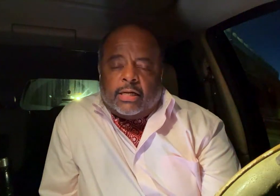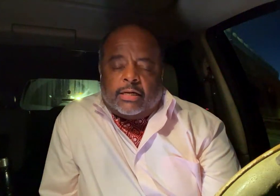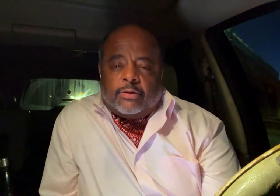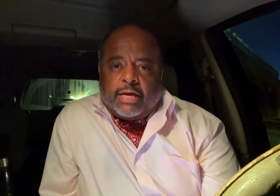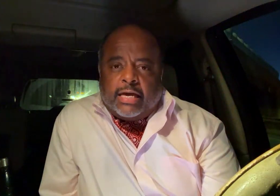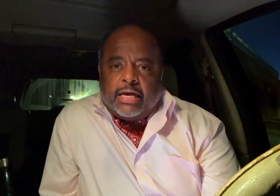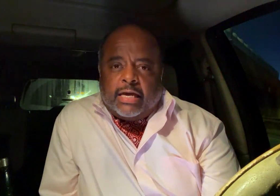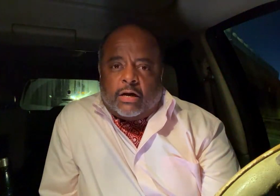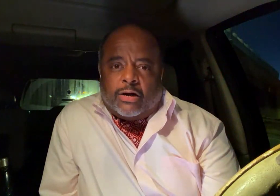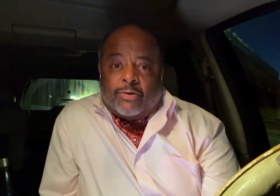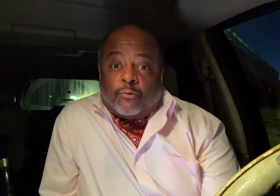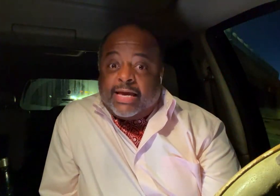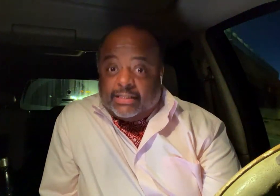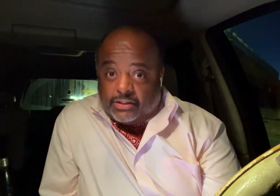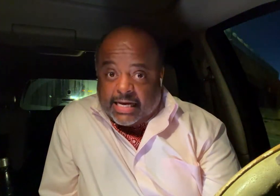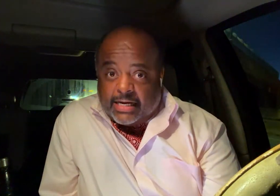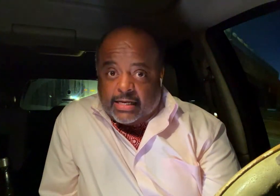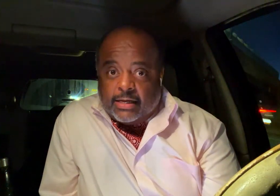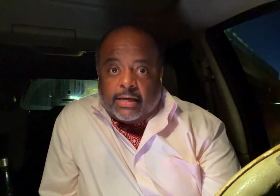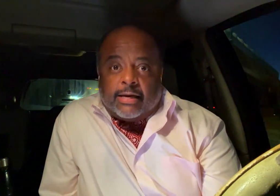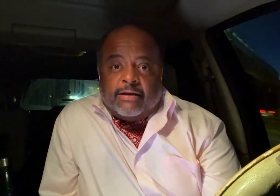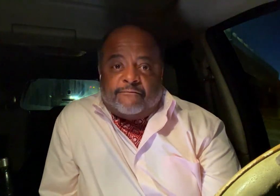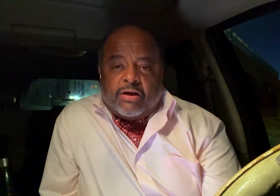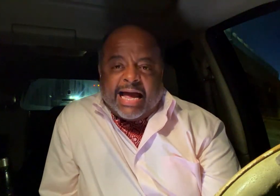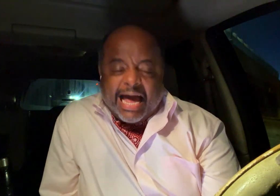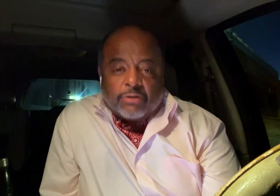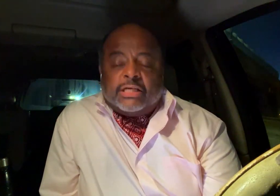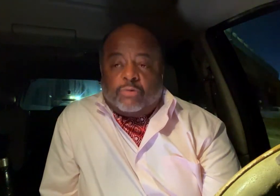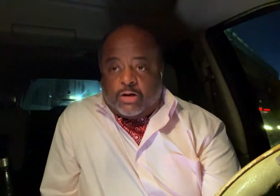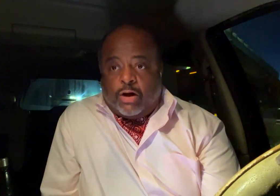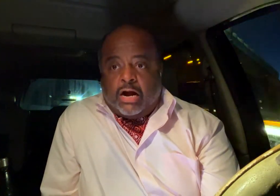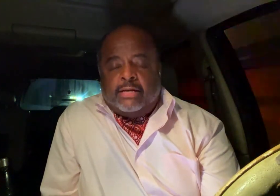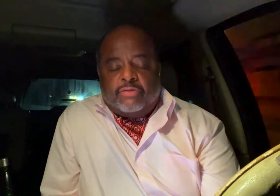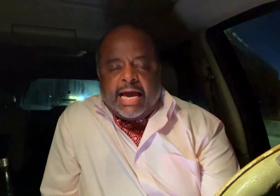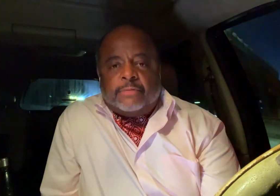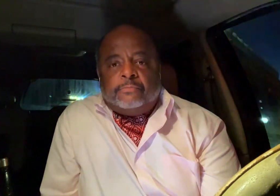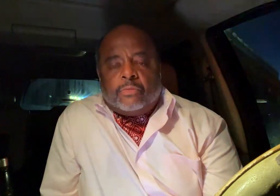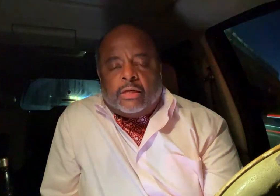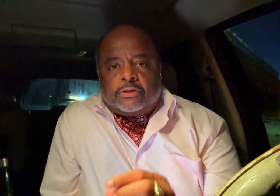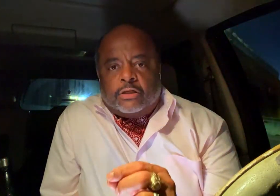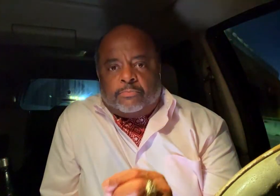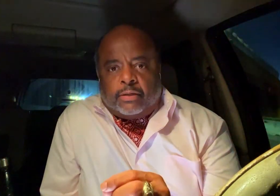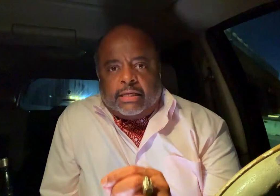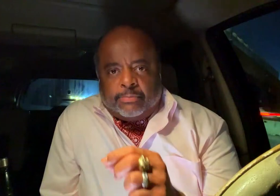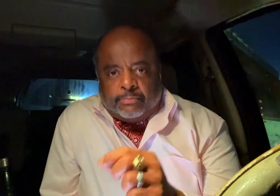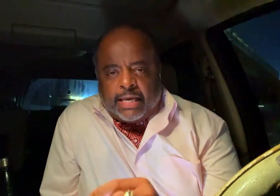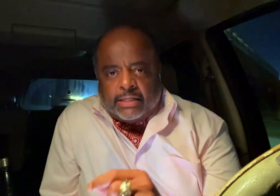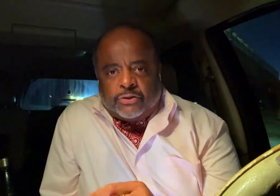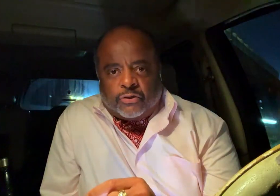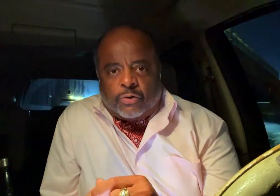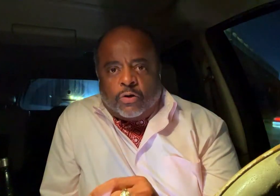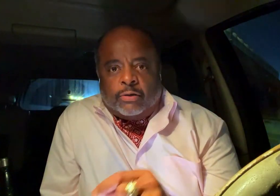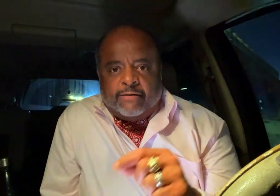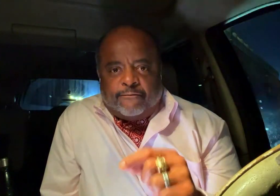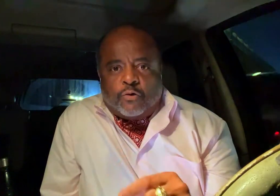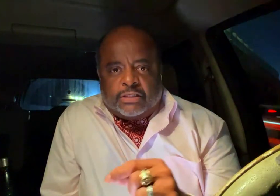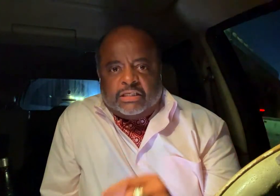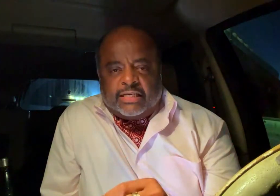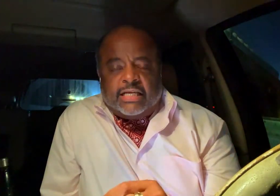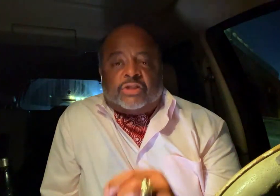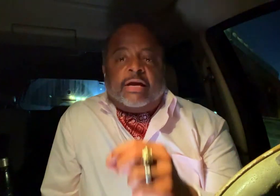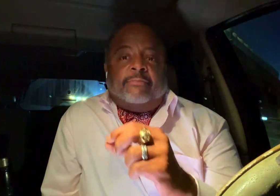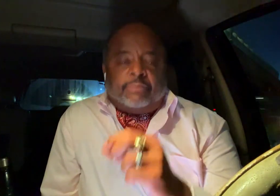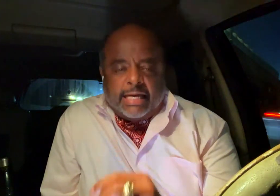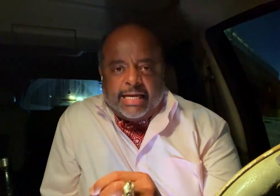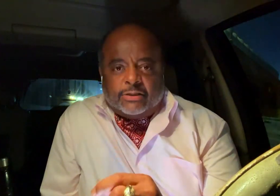administration, they are reinstating a fair housing requirement that is going to play a central role in